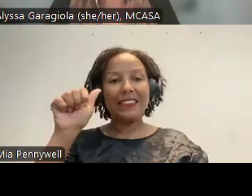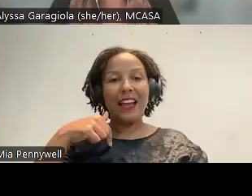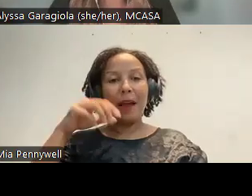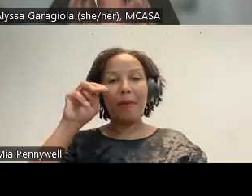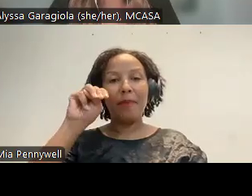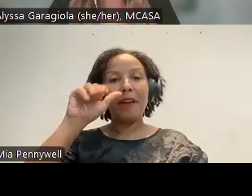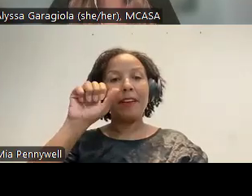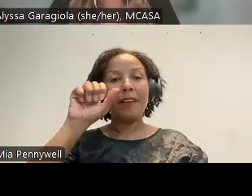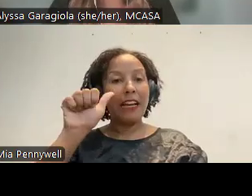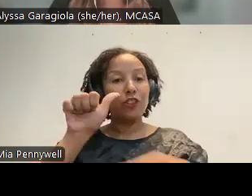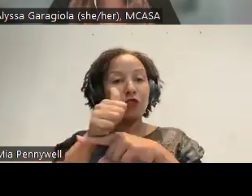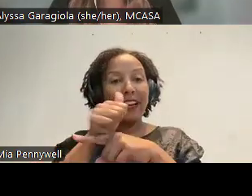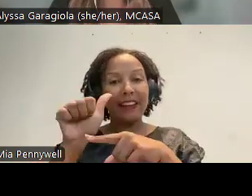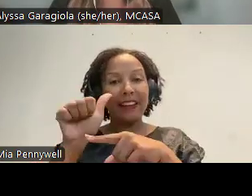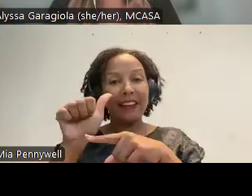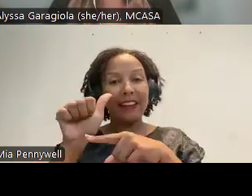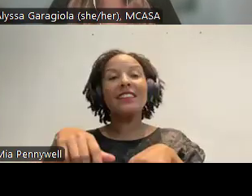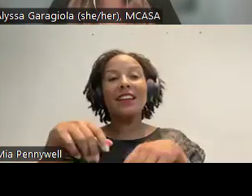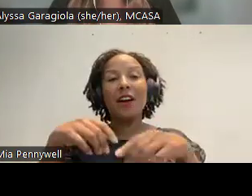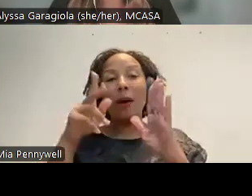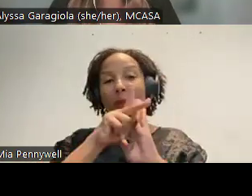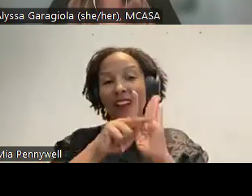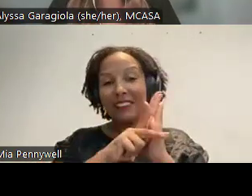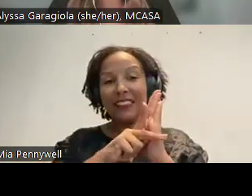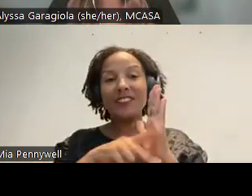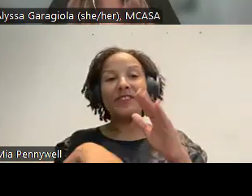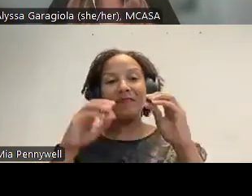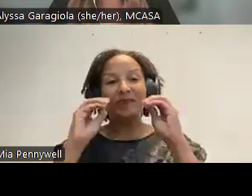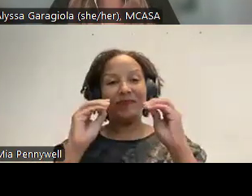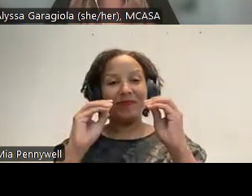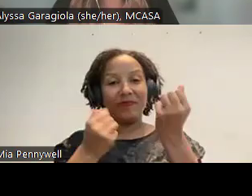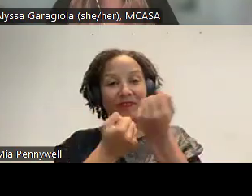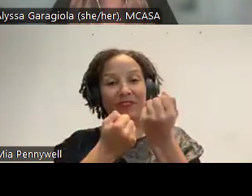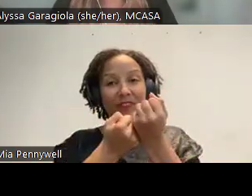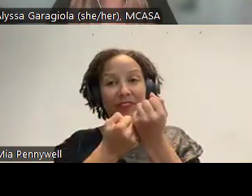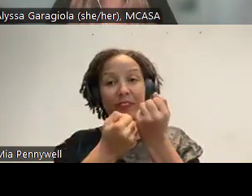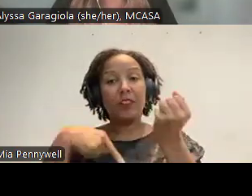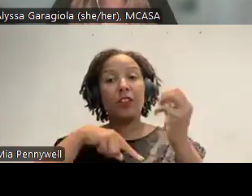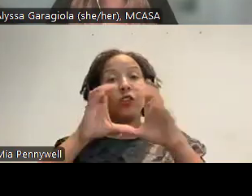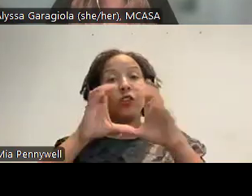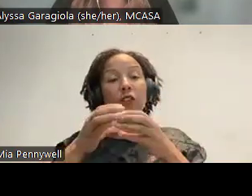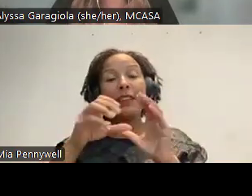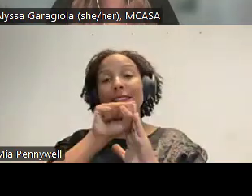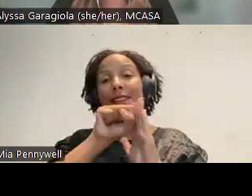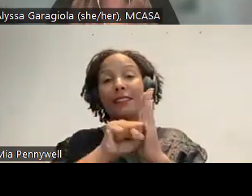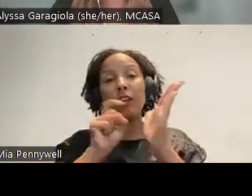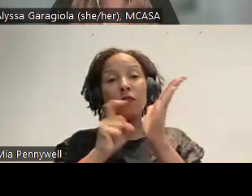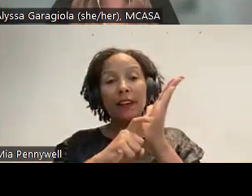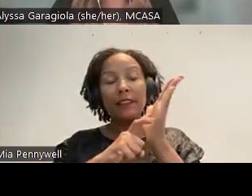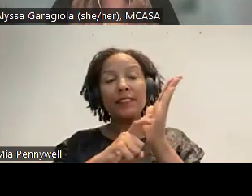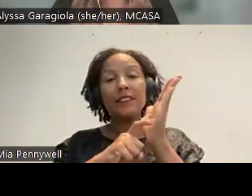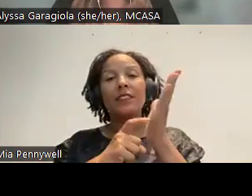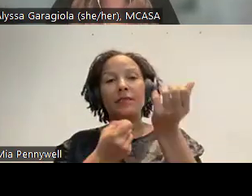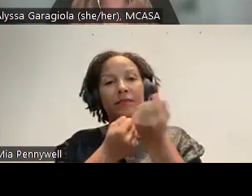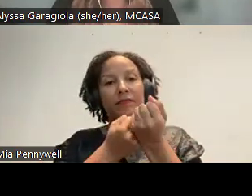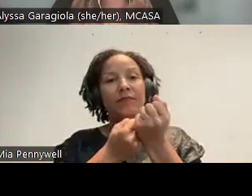Engagement Policy Advocate. MCASA is a federally recognized state sexual assault coalition. We